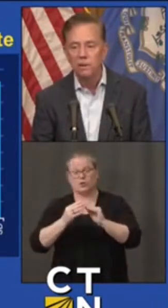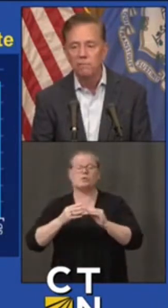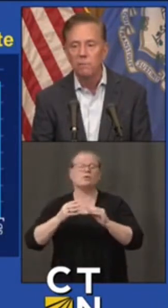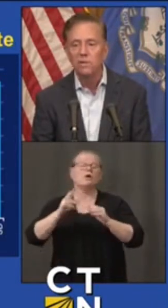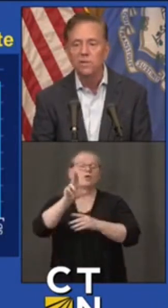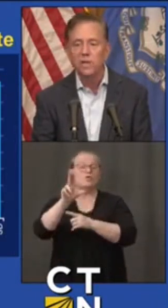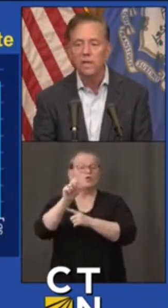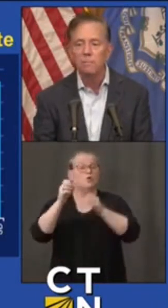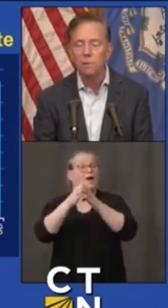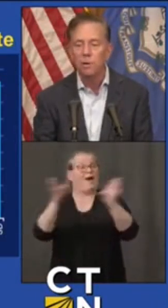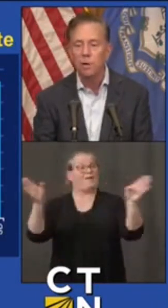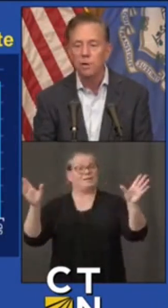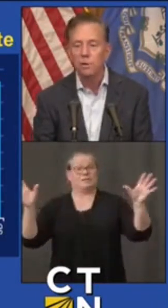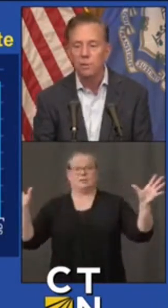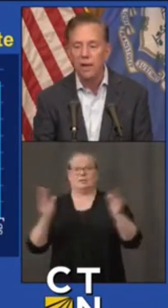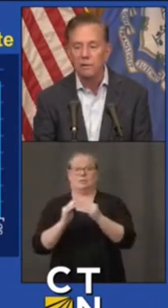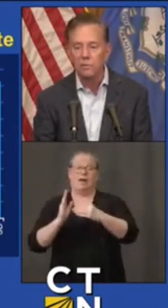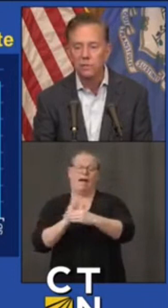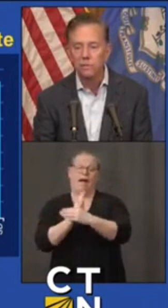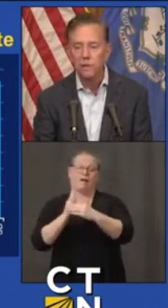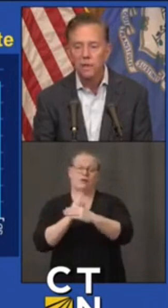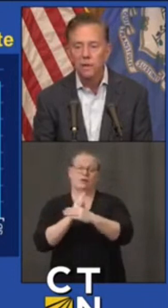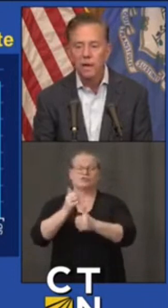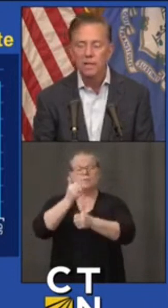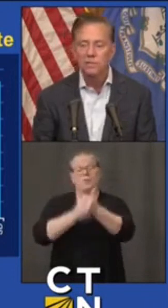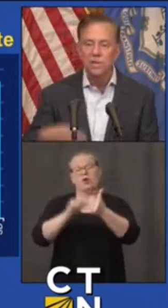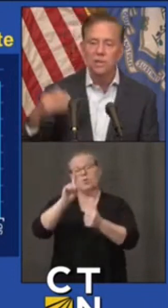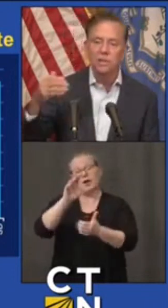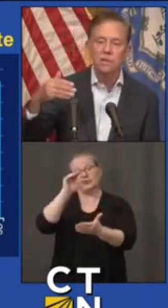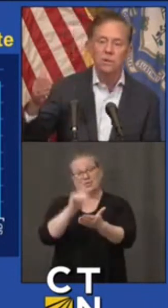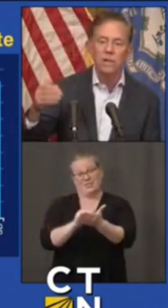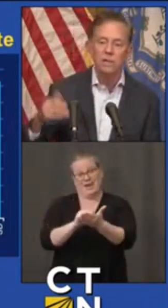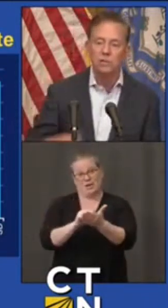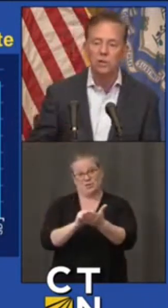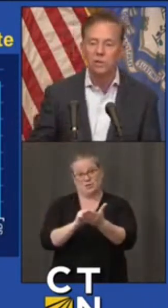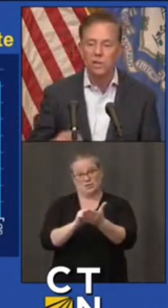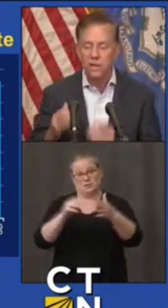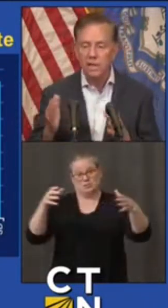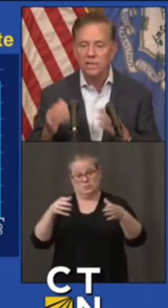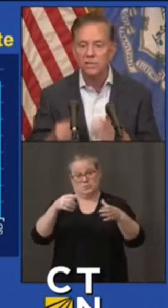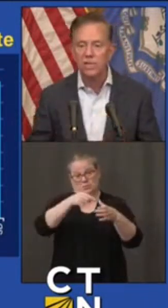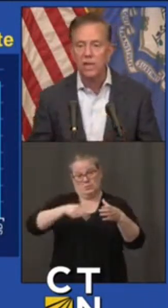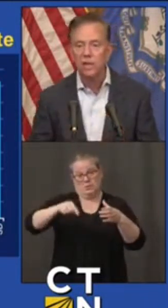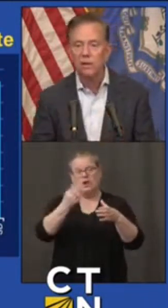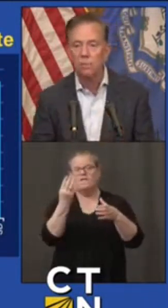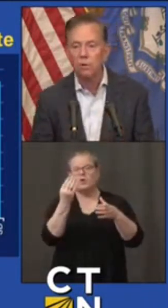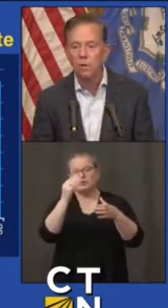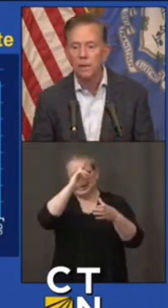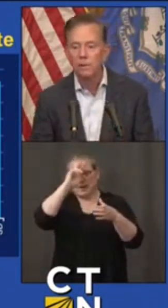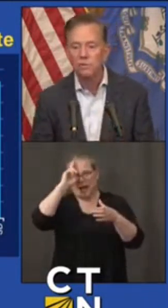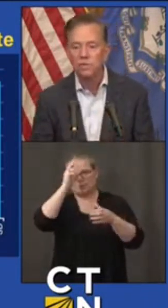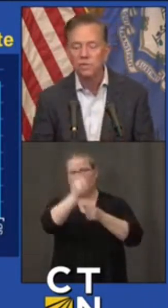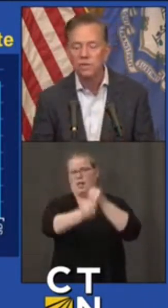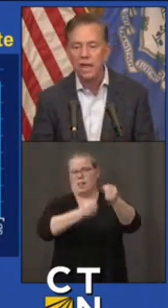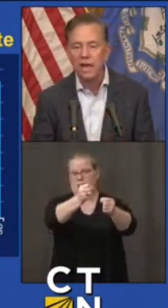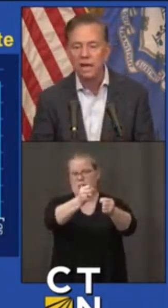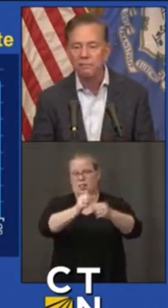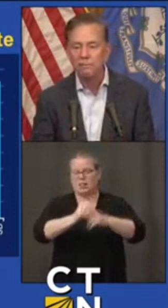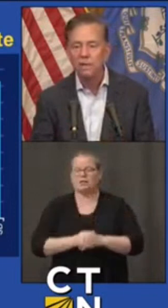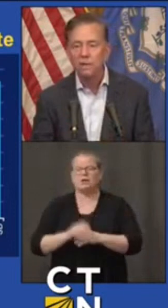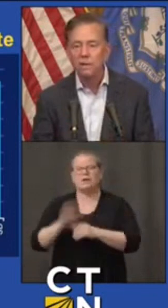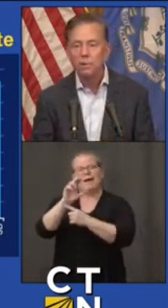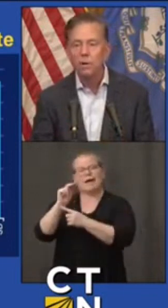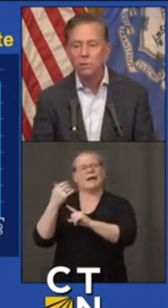about 14 per 100,000. I can see on that chart, Connecticut's in yellow. We're at about